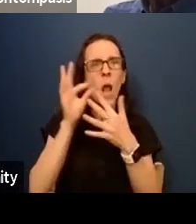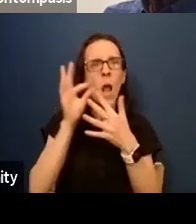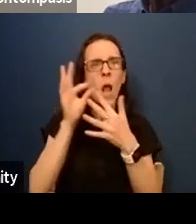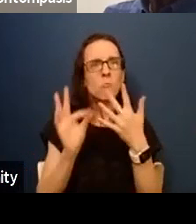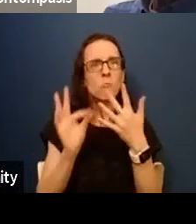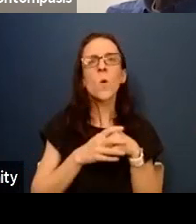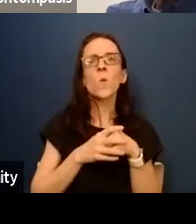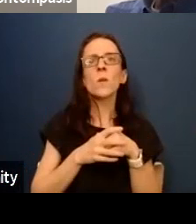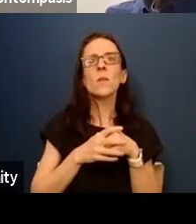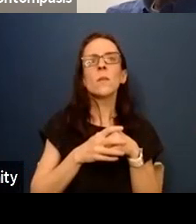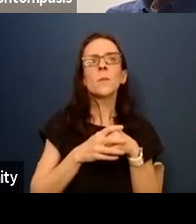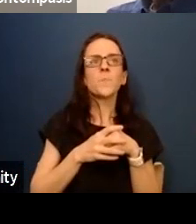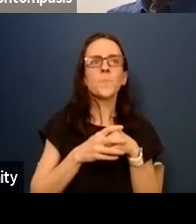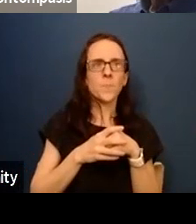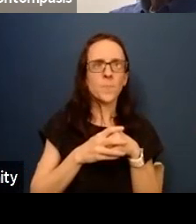So